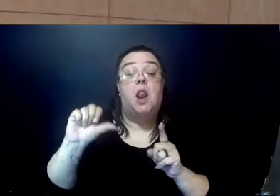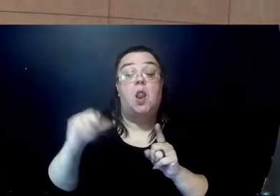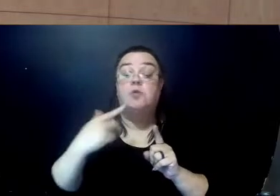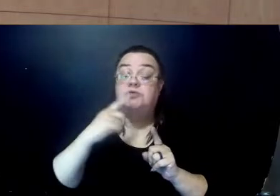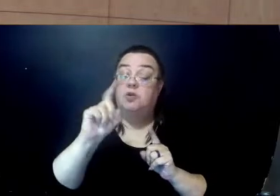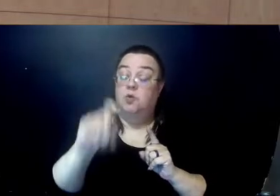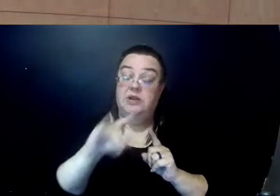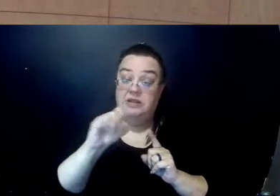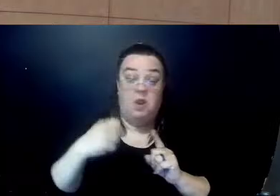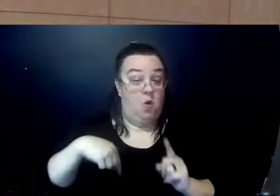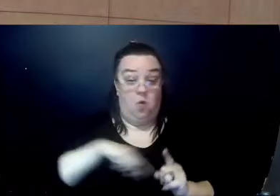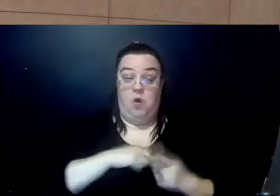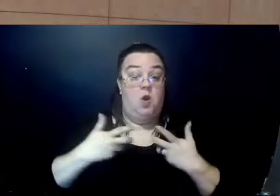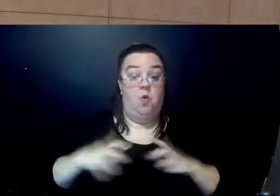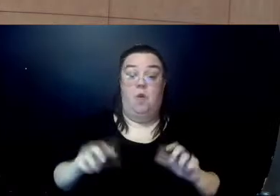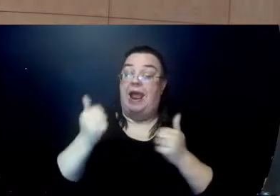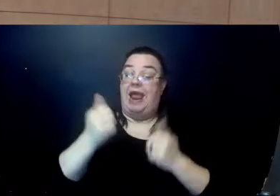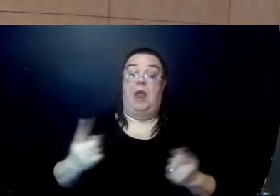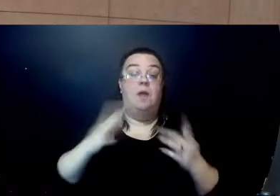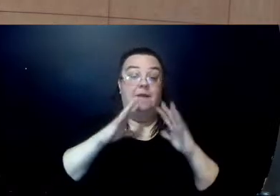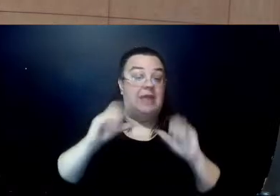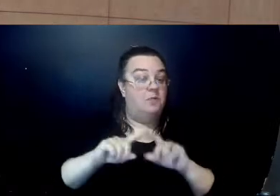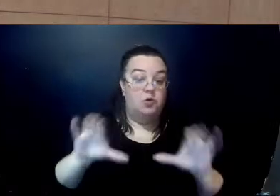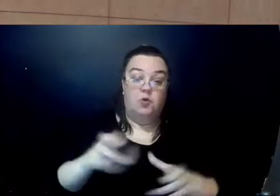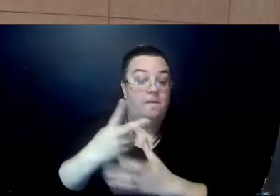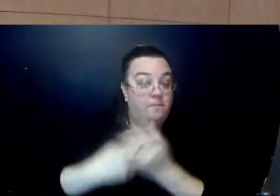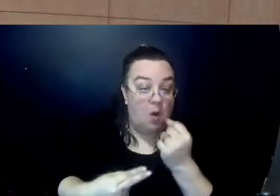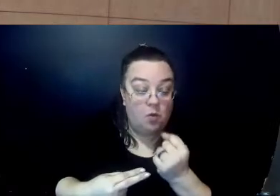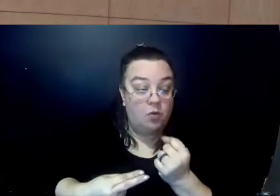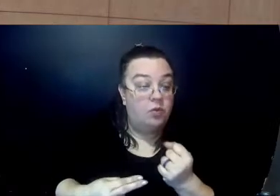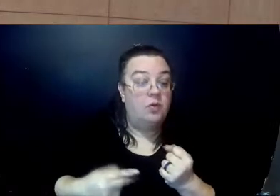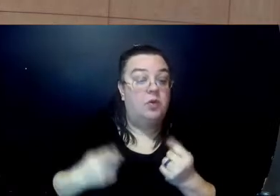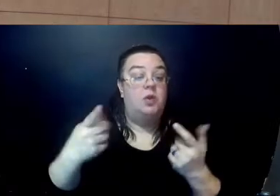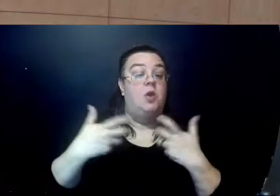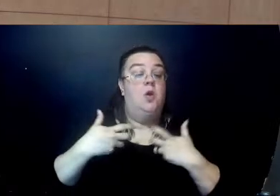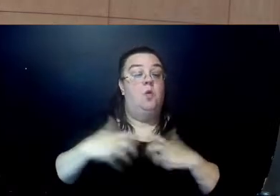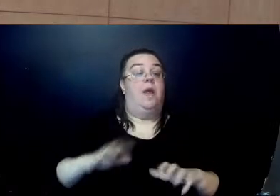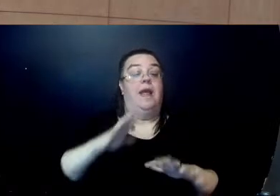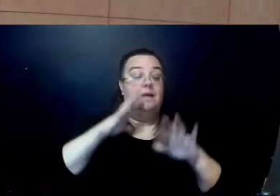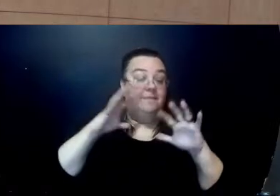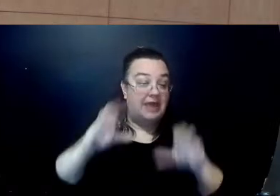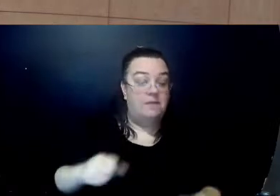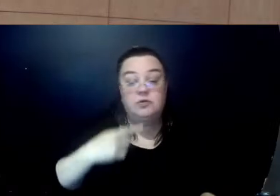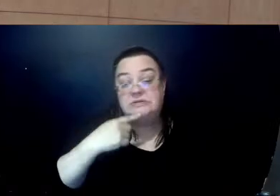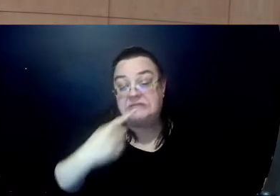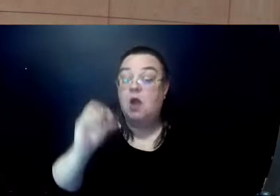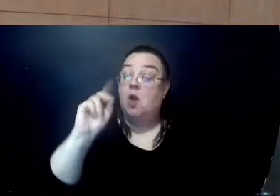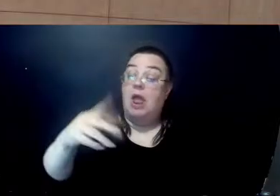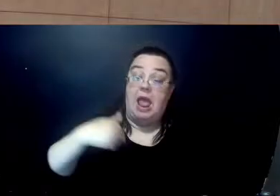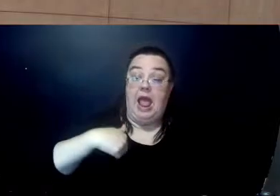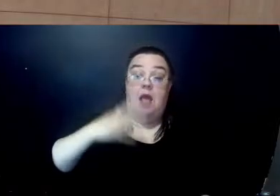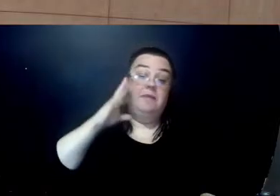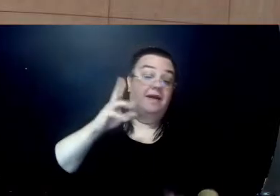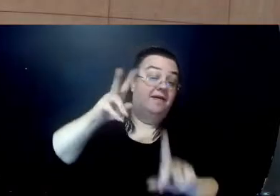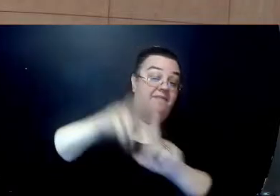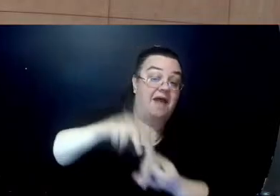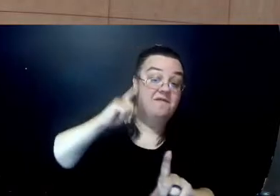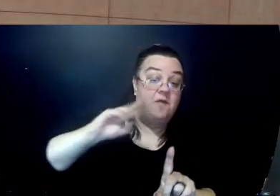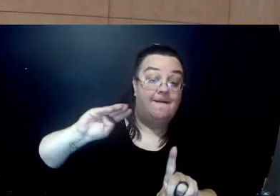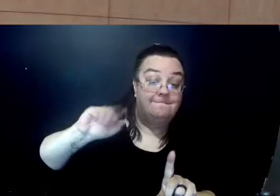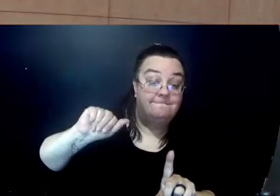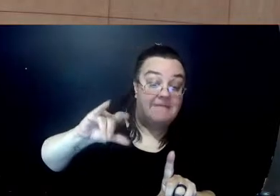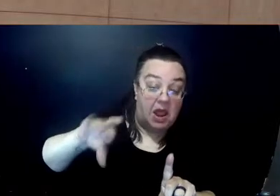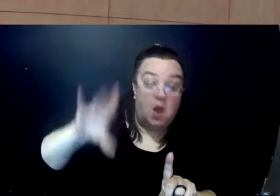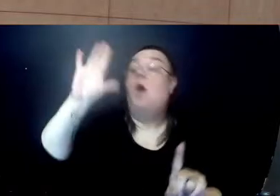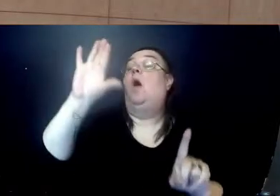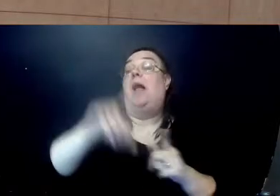want anyone to be able to do both. You don't want to be able to say, okay, I'm going to file for mayor. Oh, and then